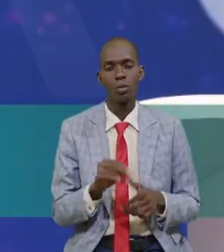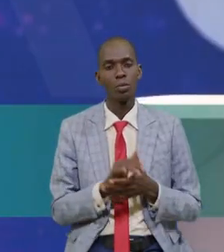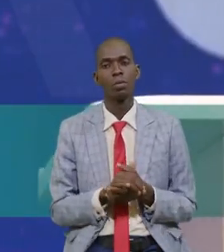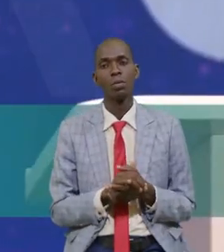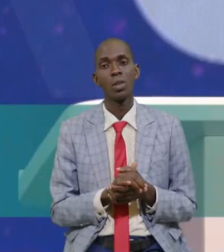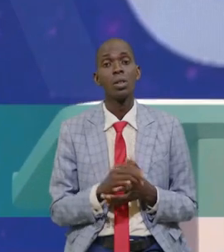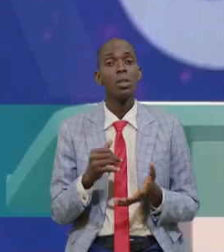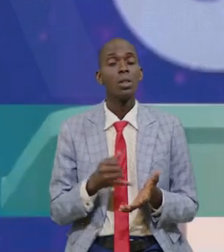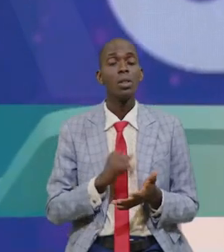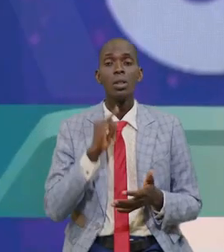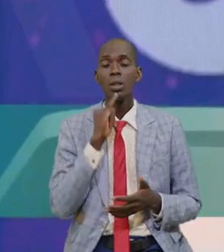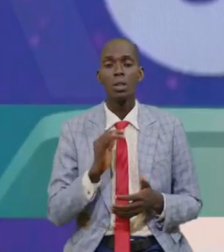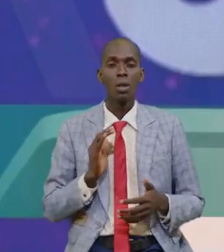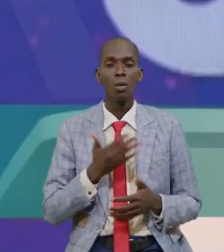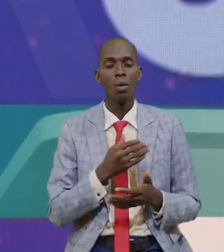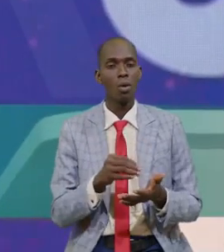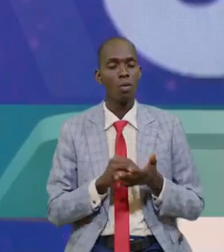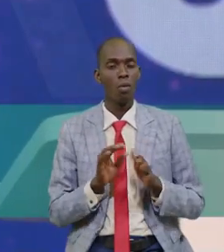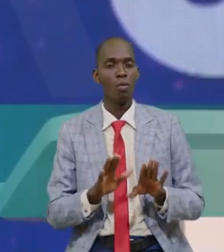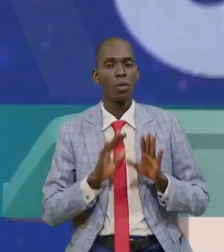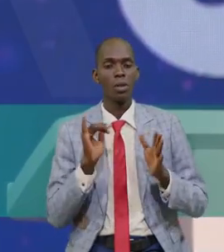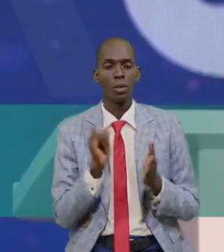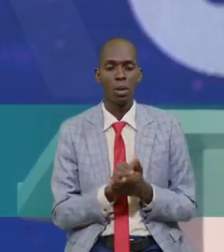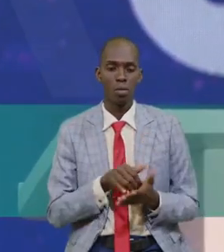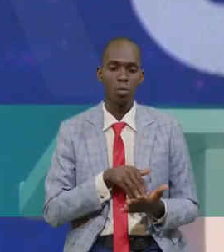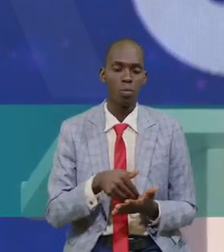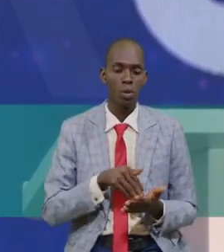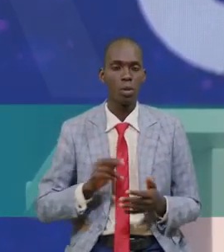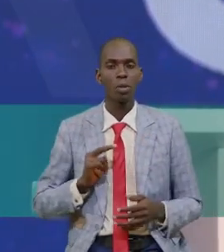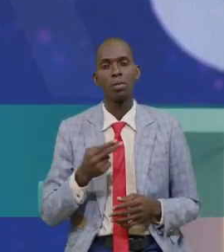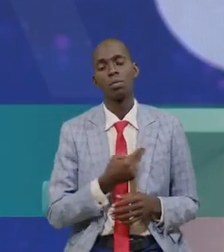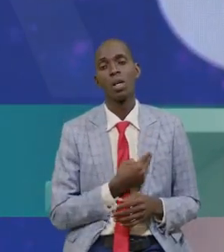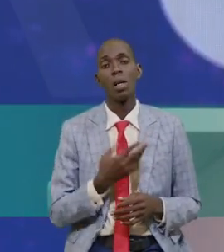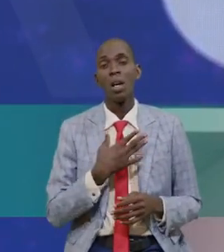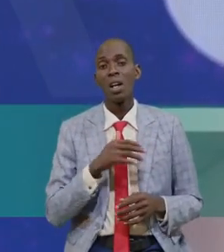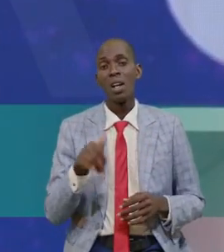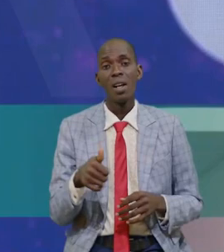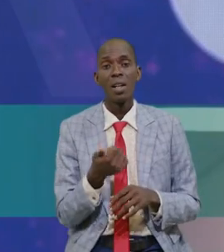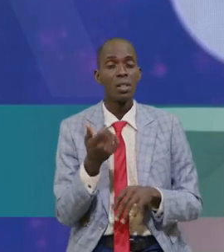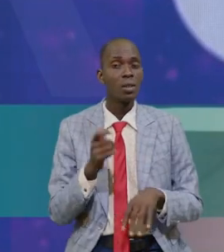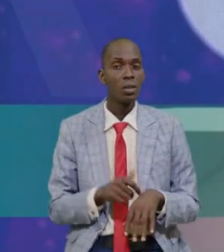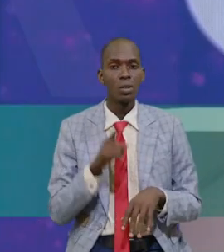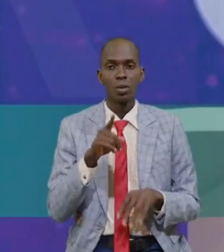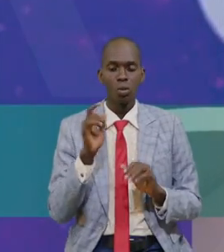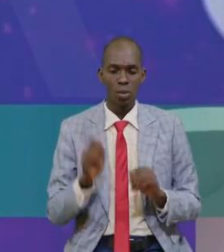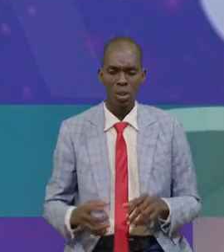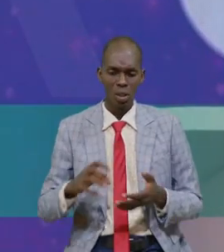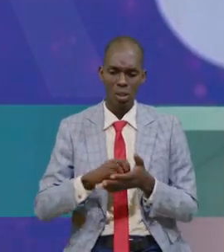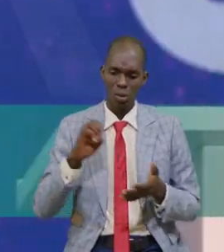our own fear that paralyzes us. And any time, you can throw that fear